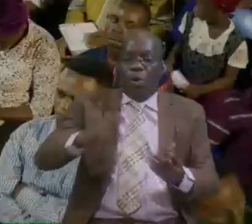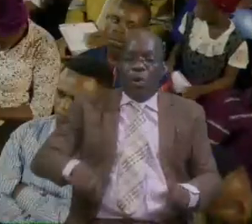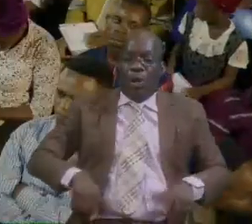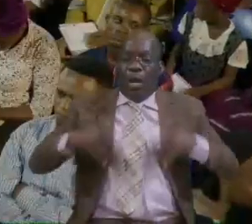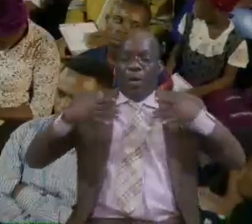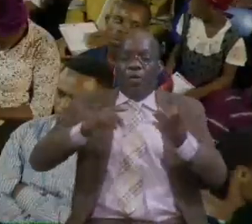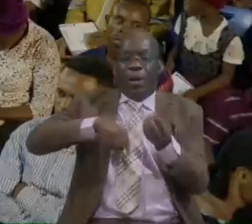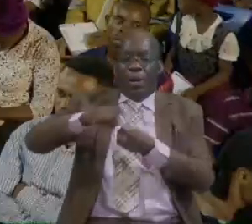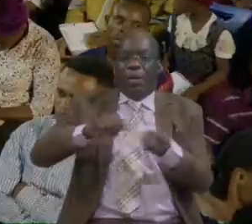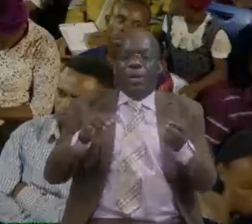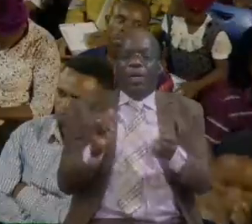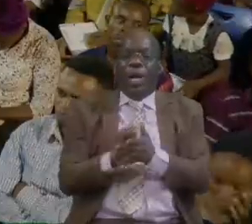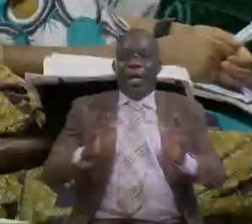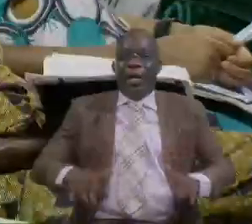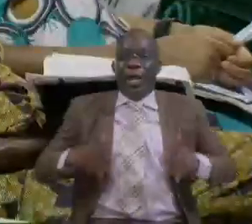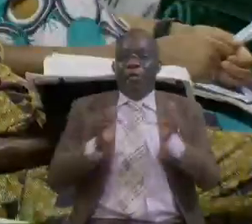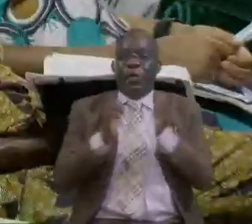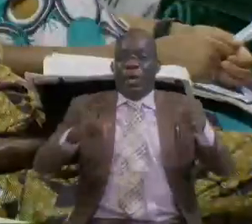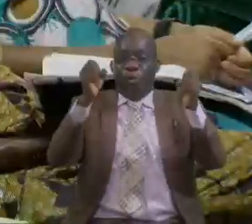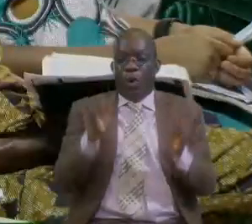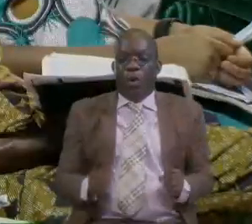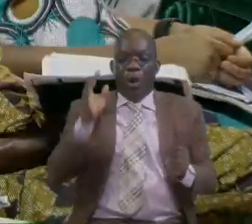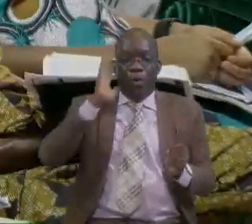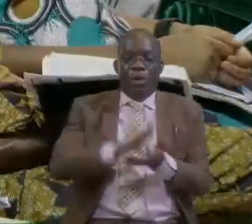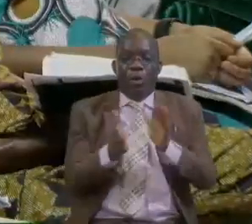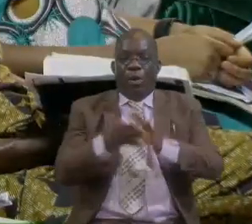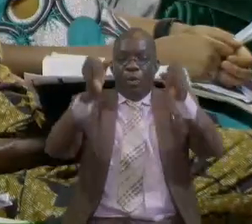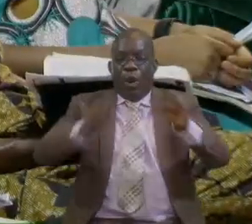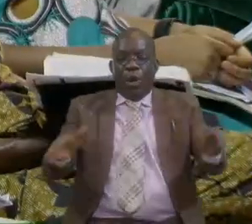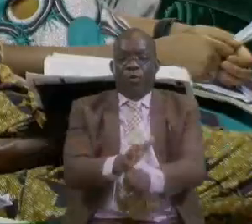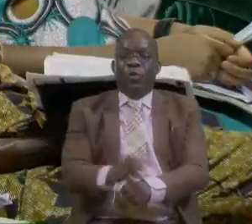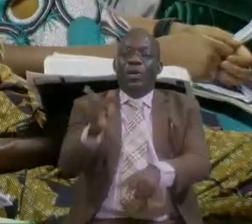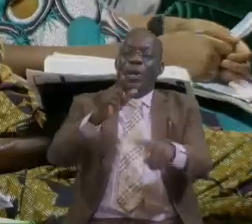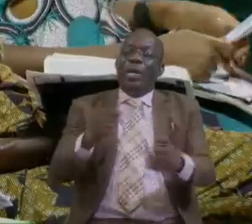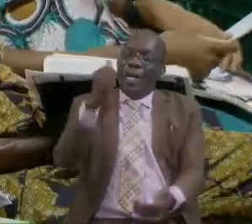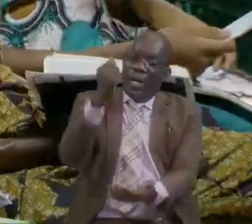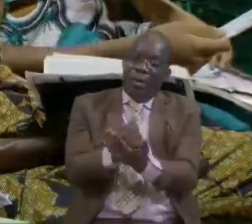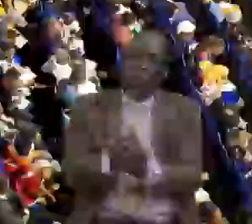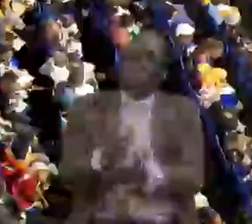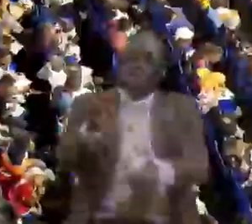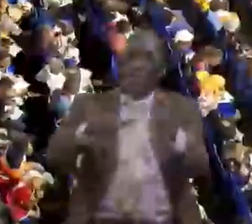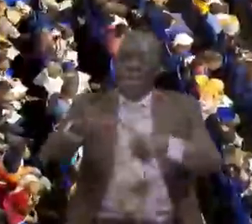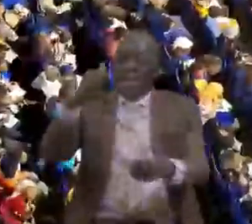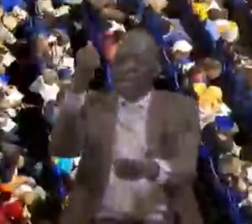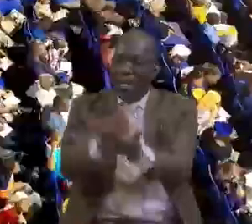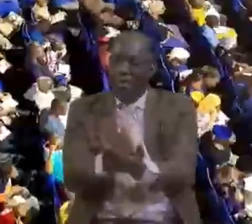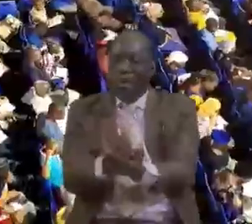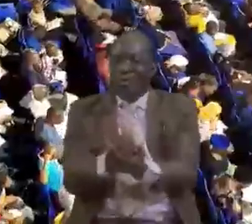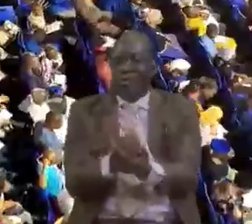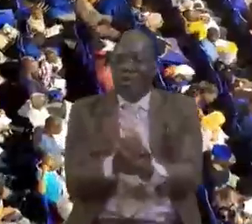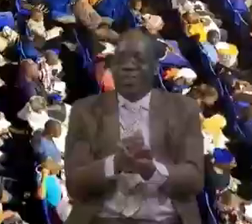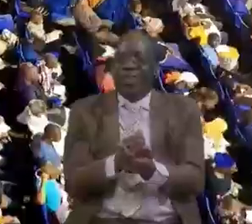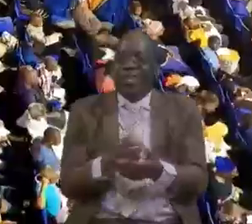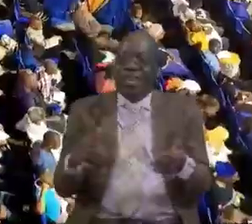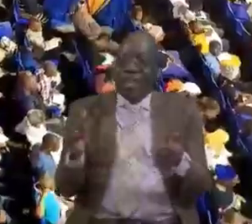powerless life will become powerful. Amen. I thought you'll say amen. Amen. And that